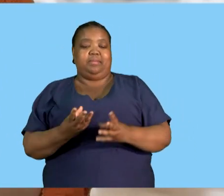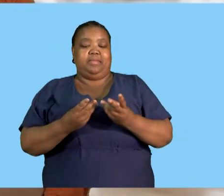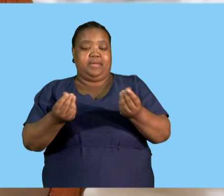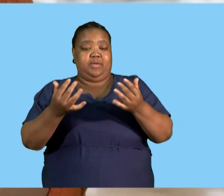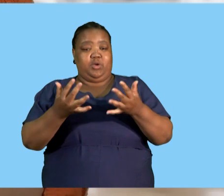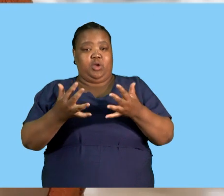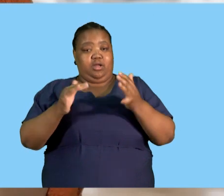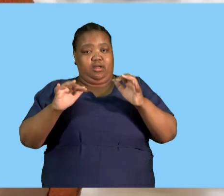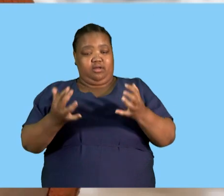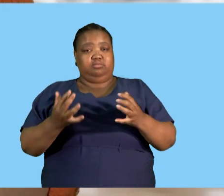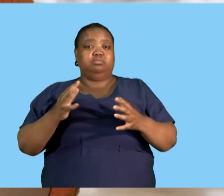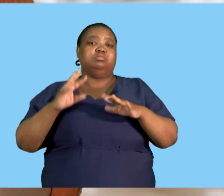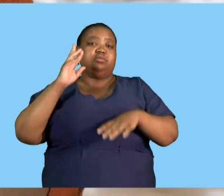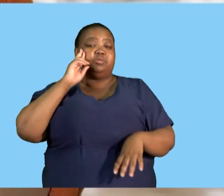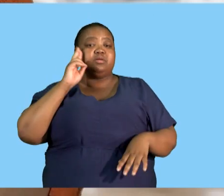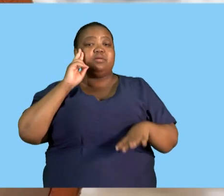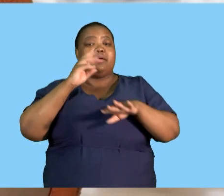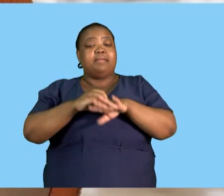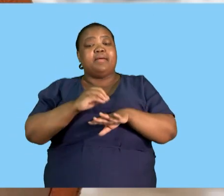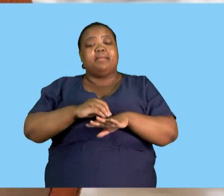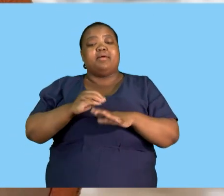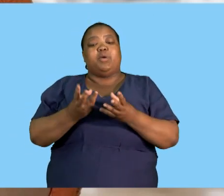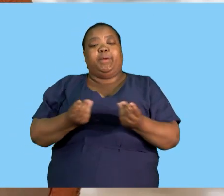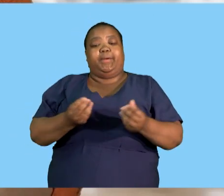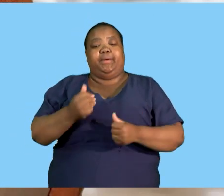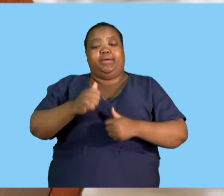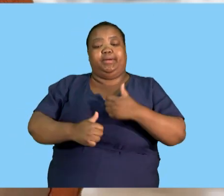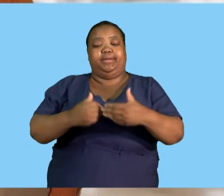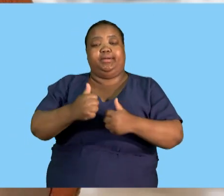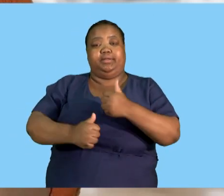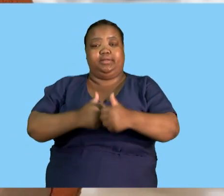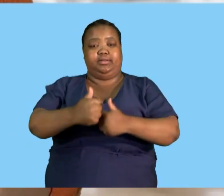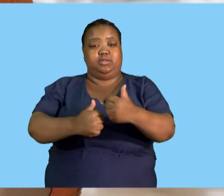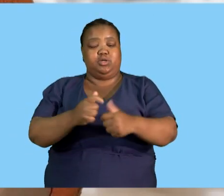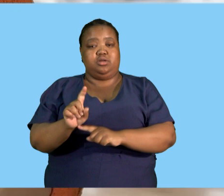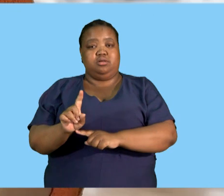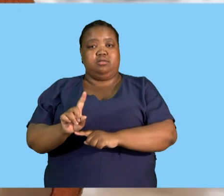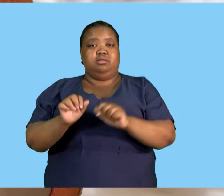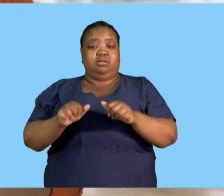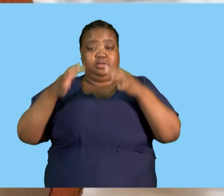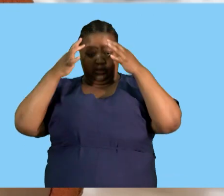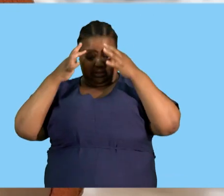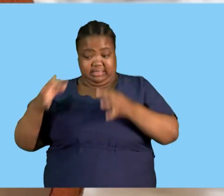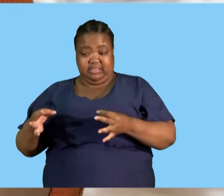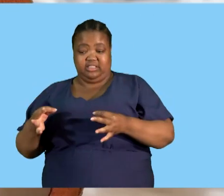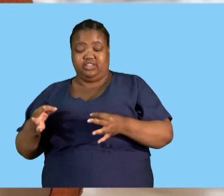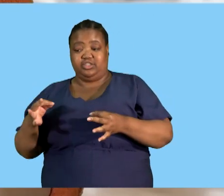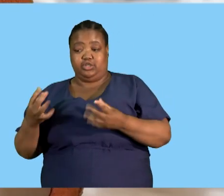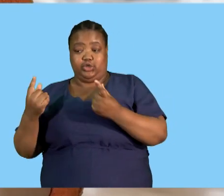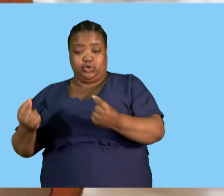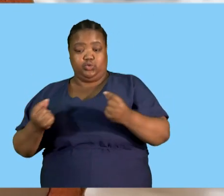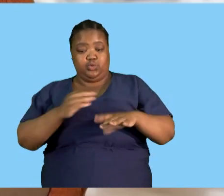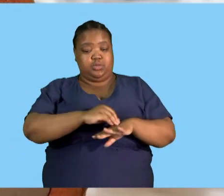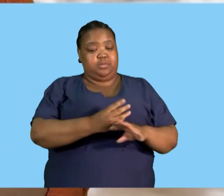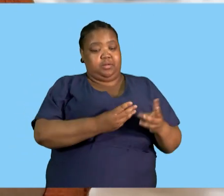the problem solving steps. Don't forget all the problem solving steps. Don't forget the topic. This is what? It's problem solving and